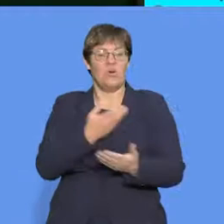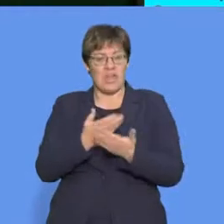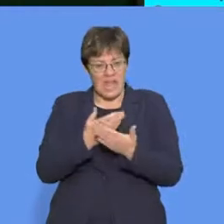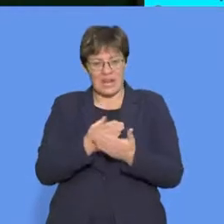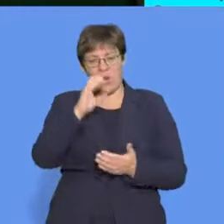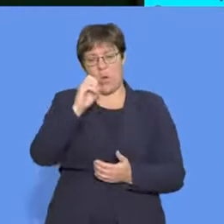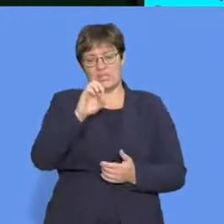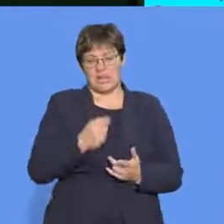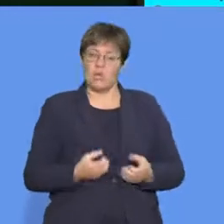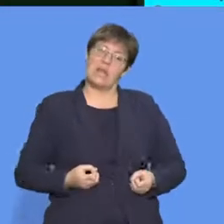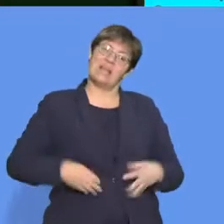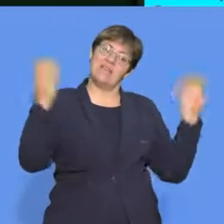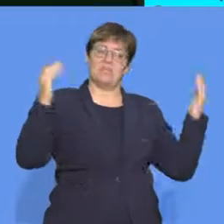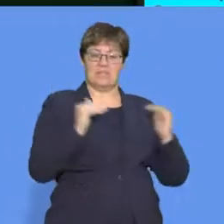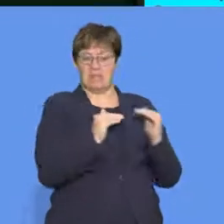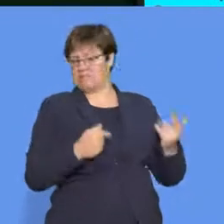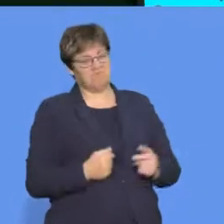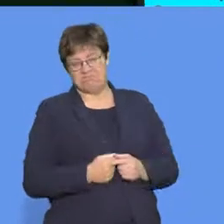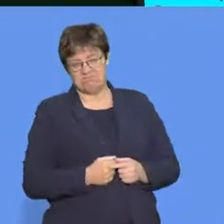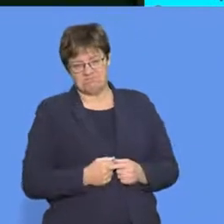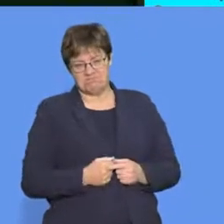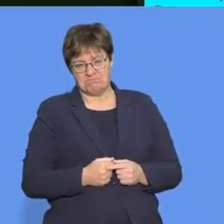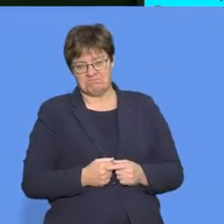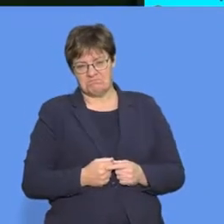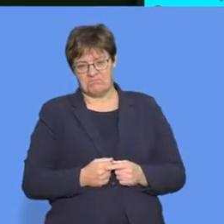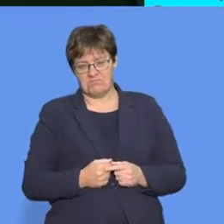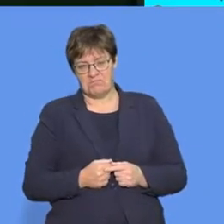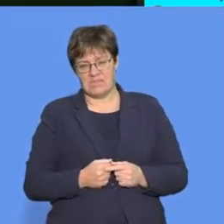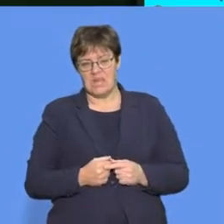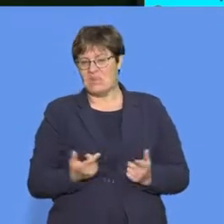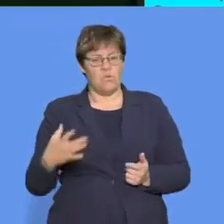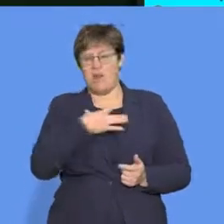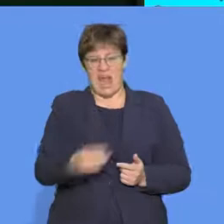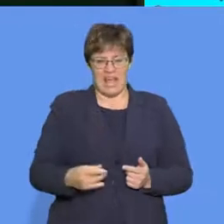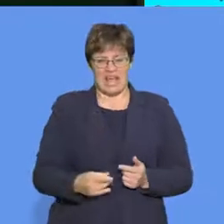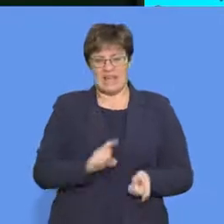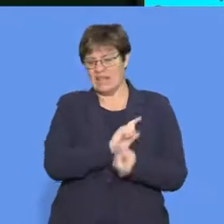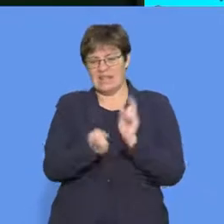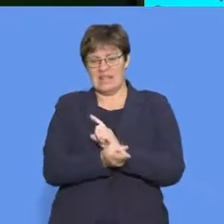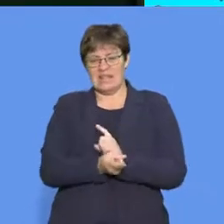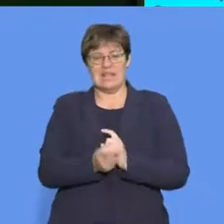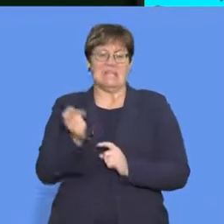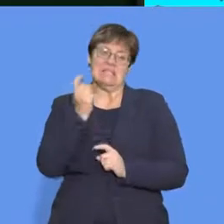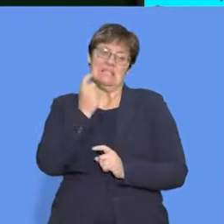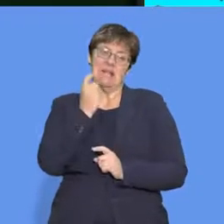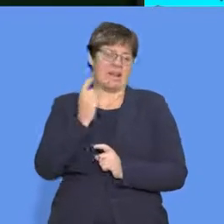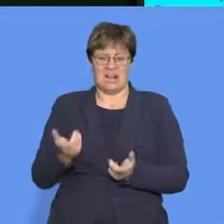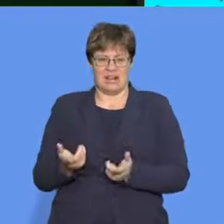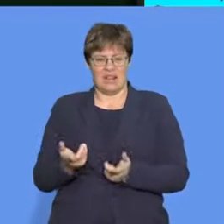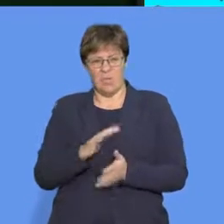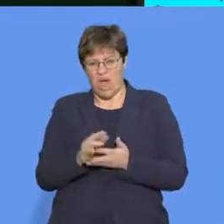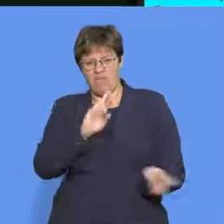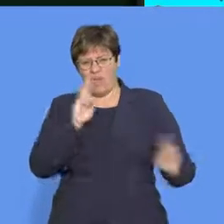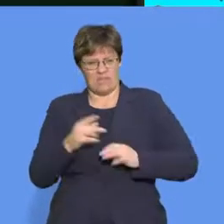energy to give up its status as a zinc ion in the solution. It doesn't like to become zinc